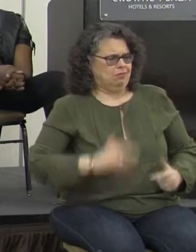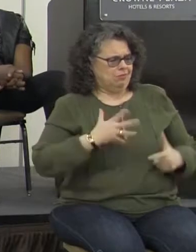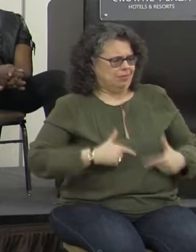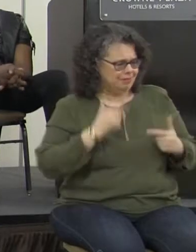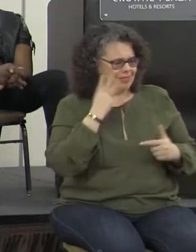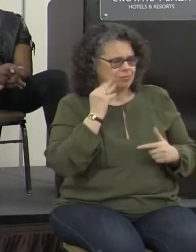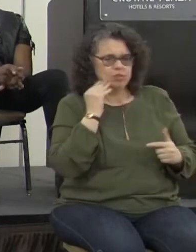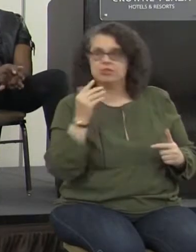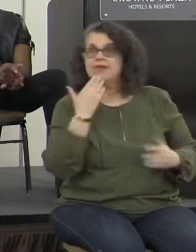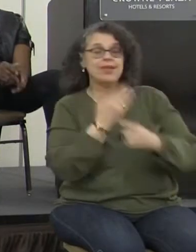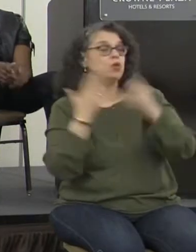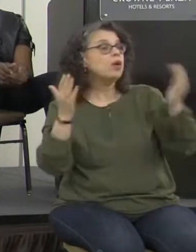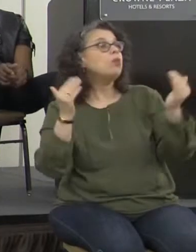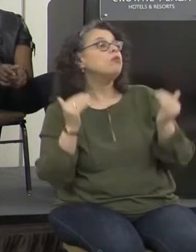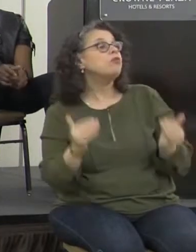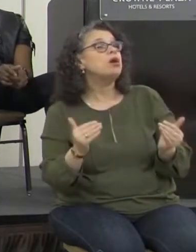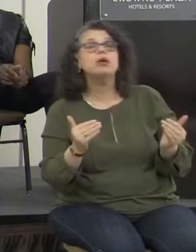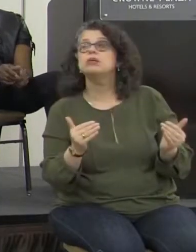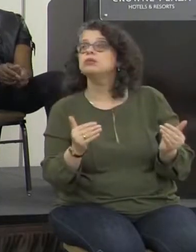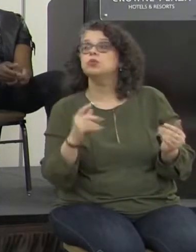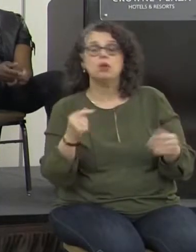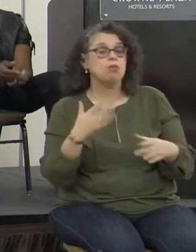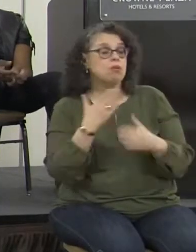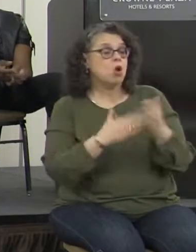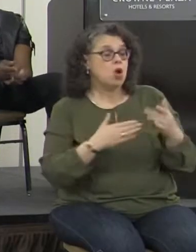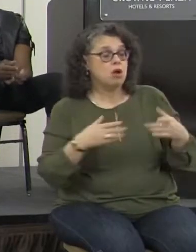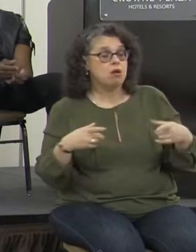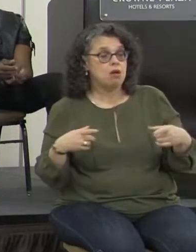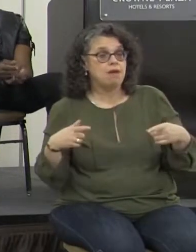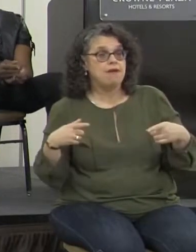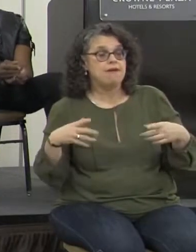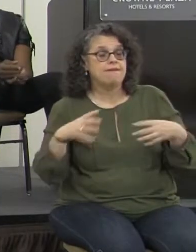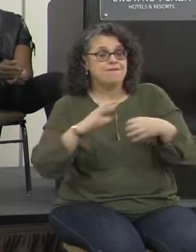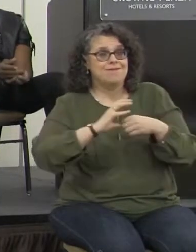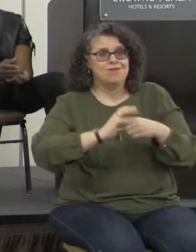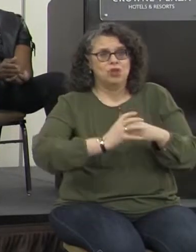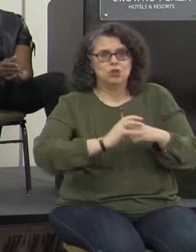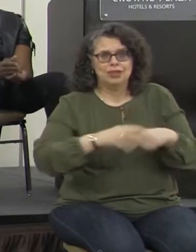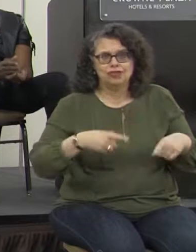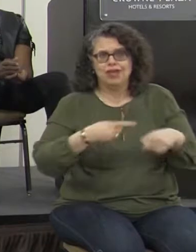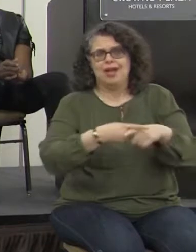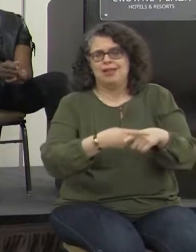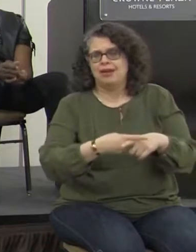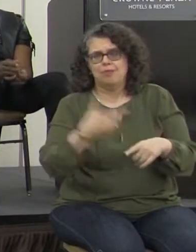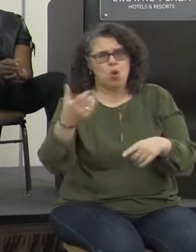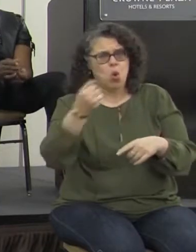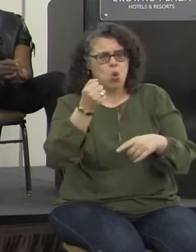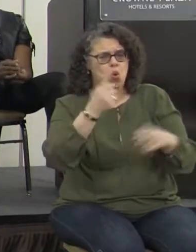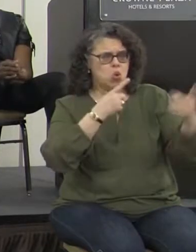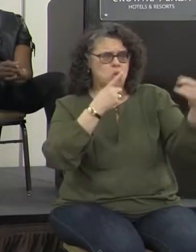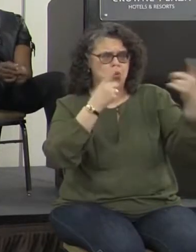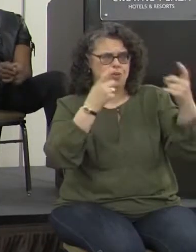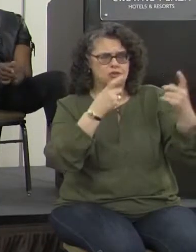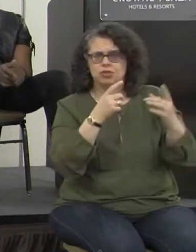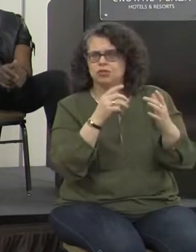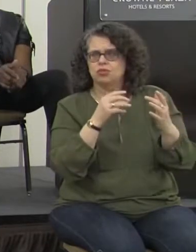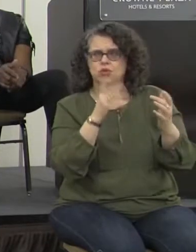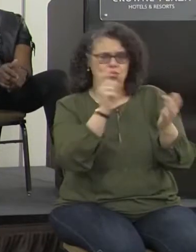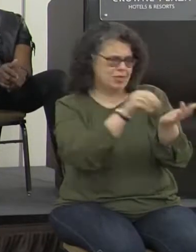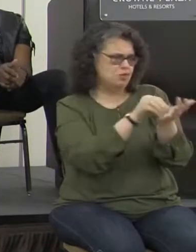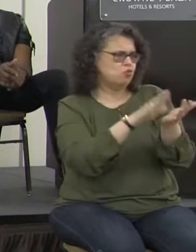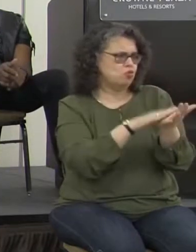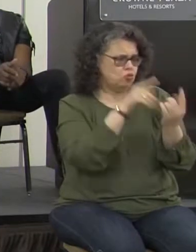Thank you. Can we move to another piece of intersectionality? But hold your questions, because we do need those points. Jot them